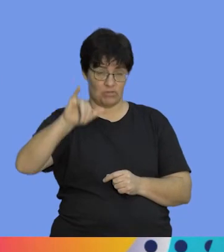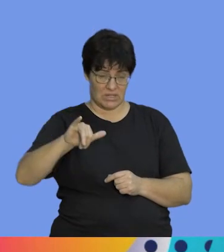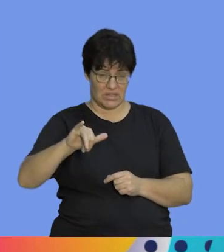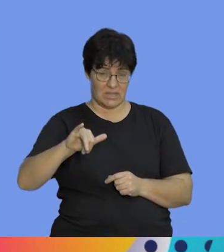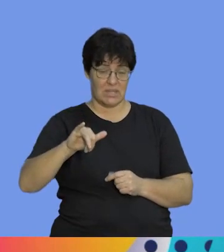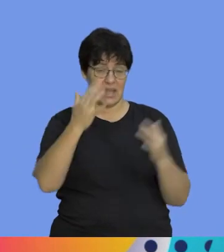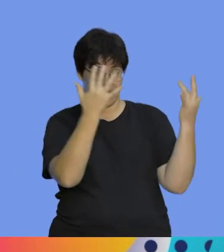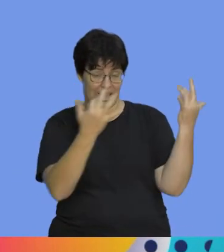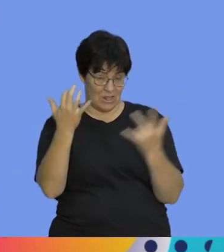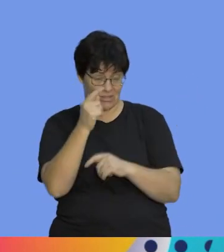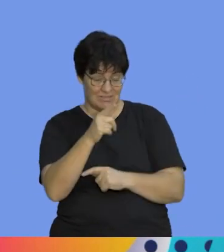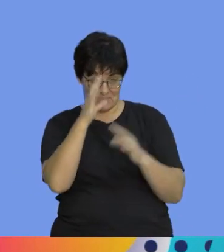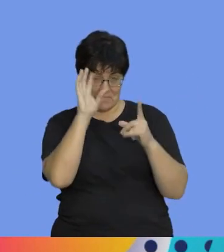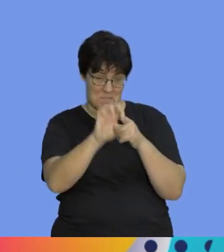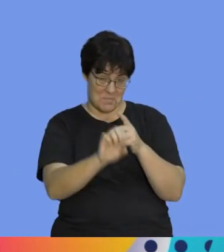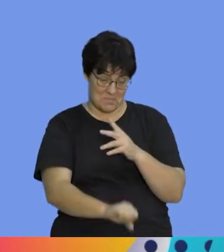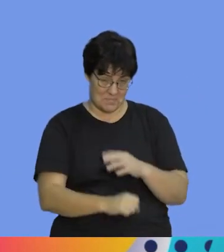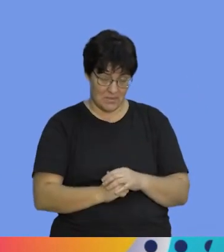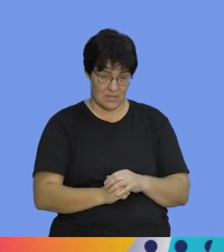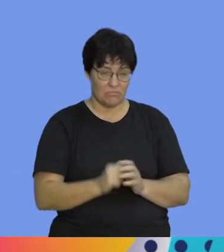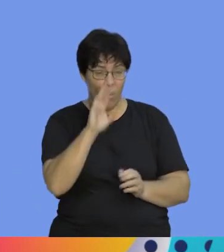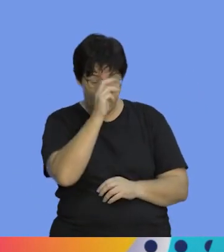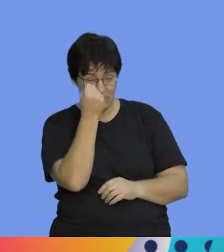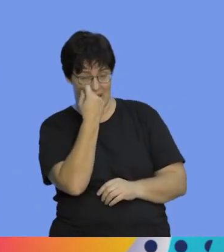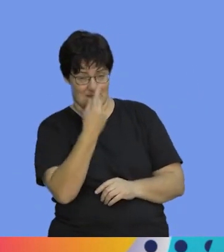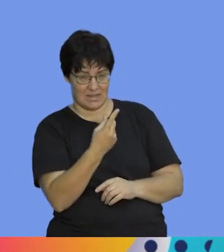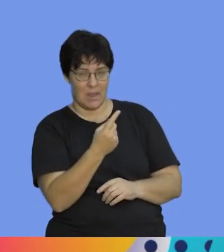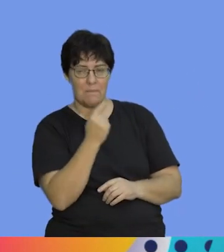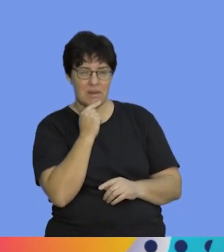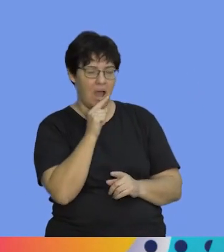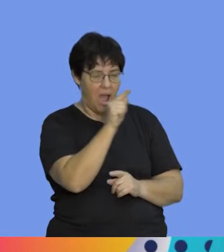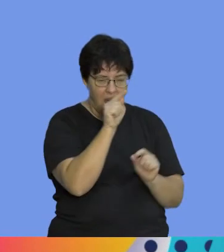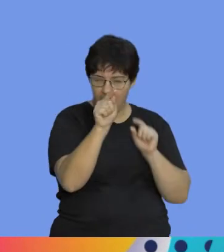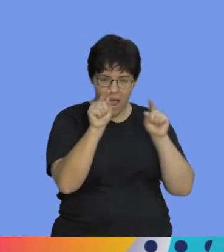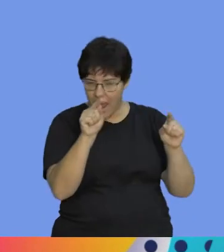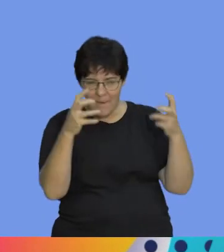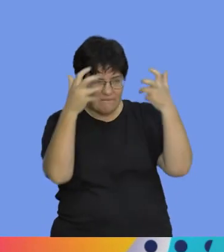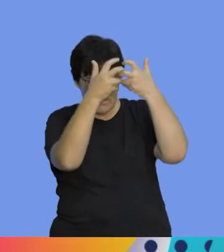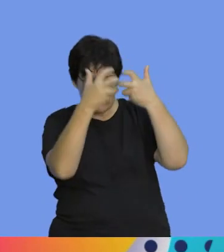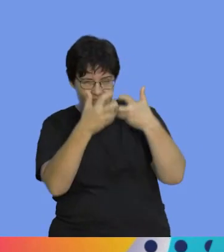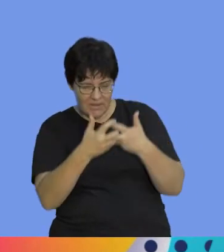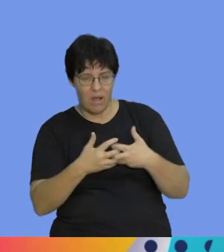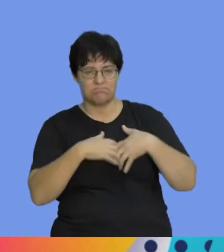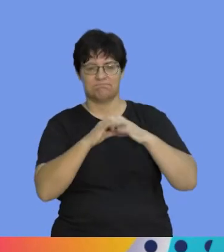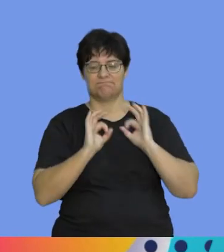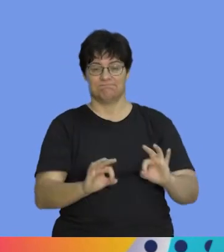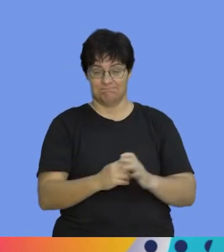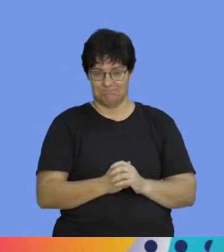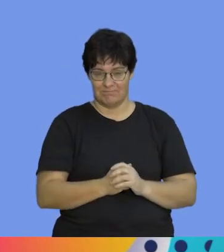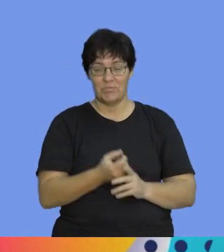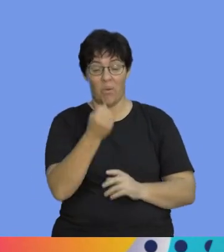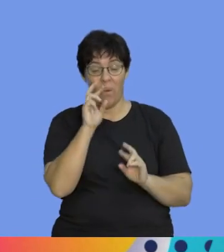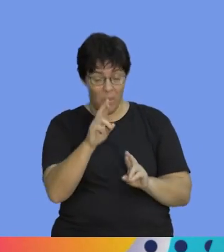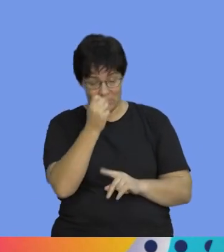solutions are concerned. Hopefully this makes a lot of sense, and to some extent it shows how all these small pieces of the puzzle come